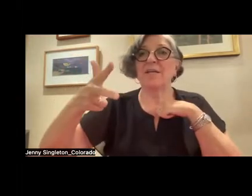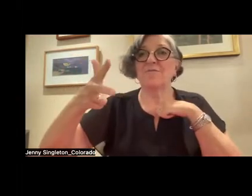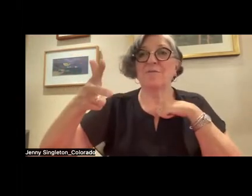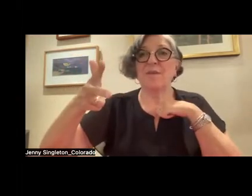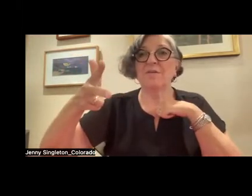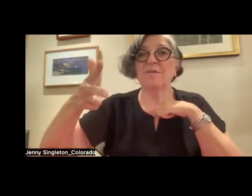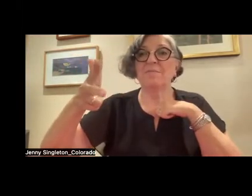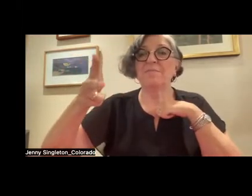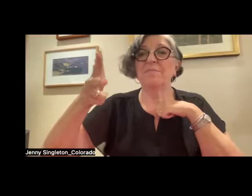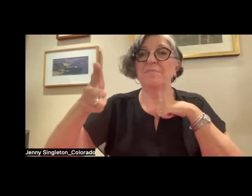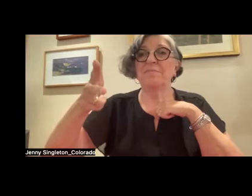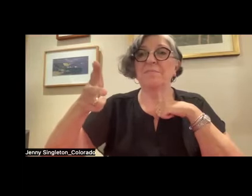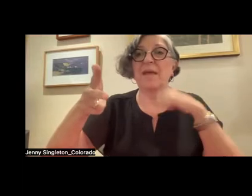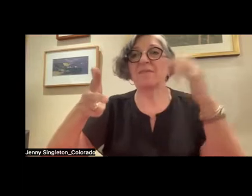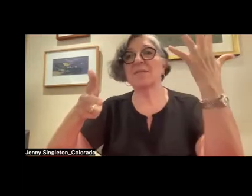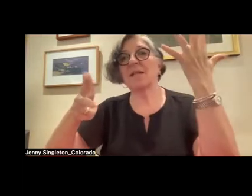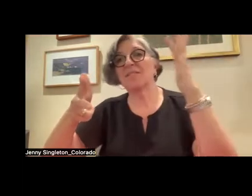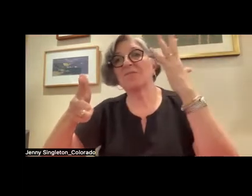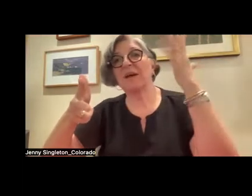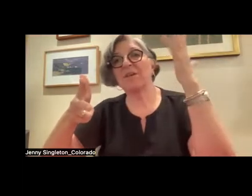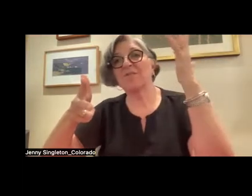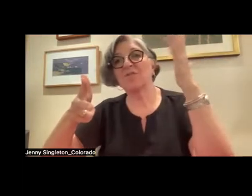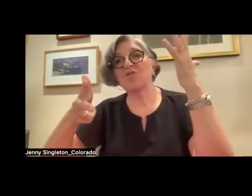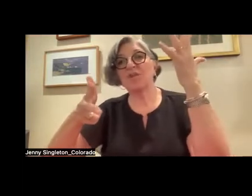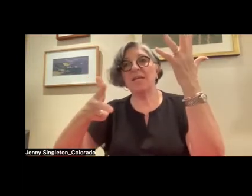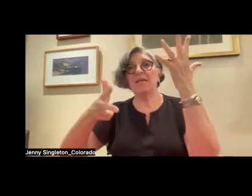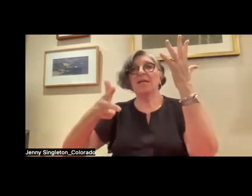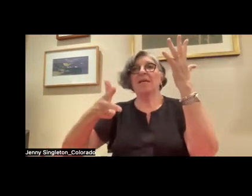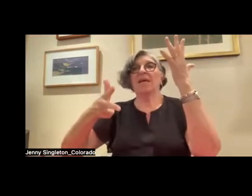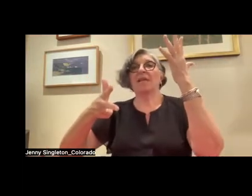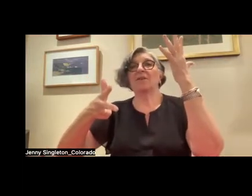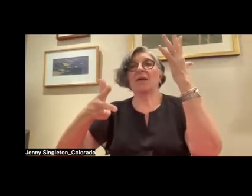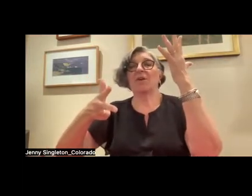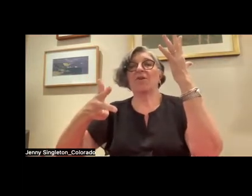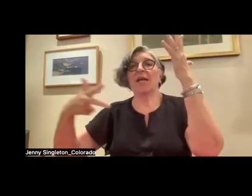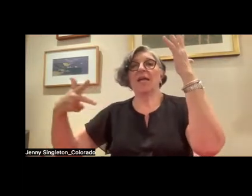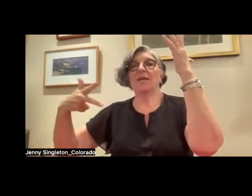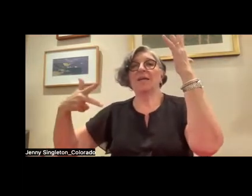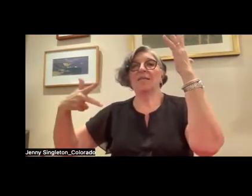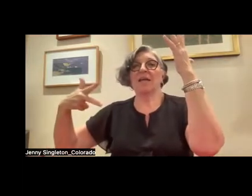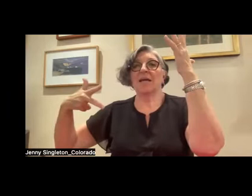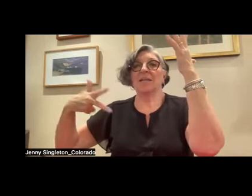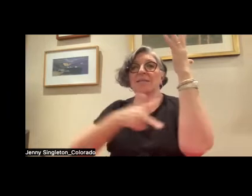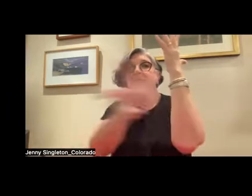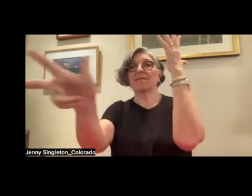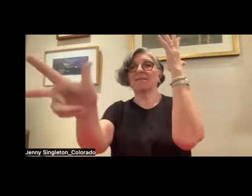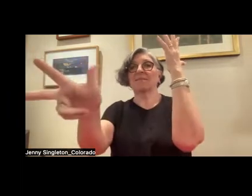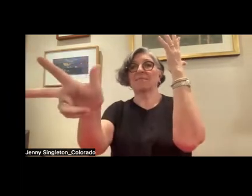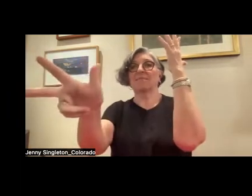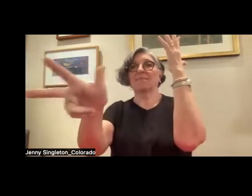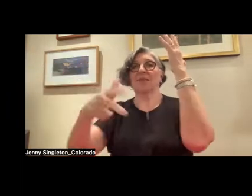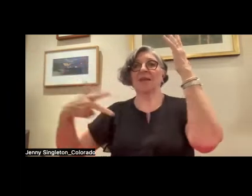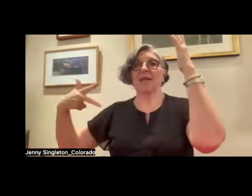classifier is for vehicle. Okay, this classifier is for tree. And so I can create a sign that is